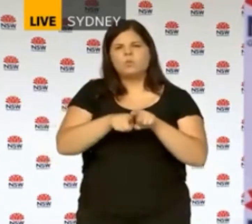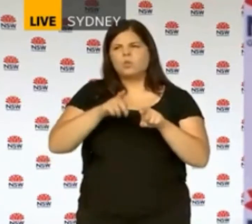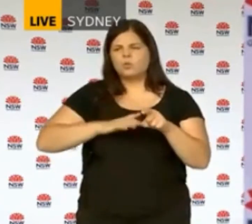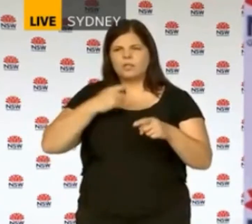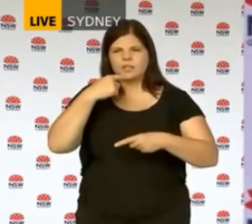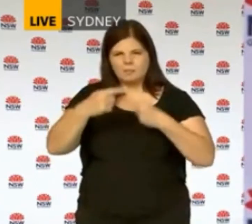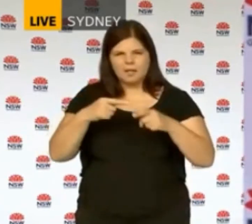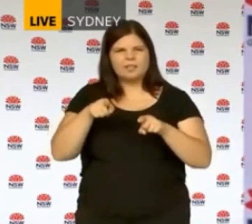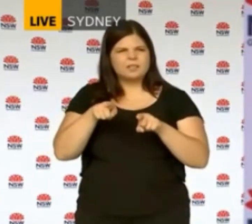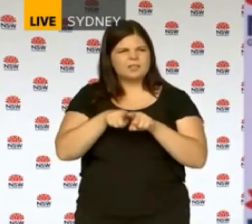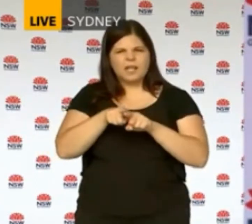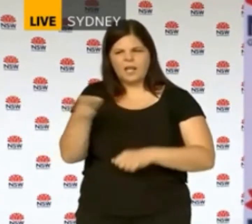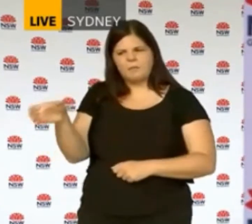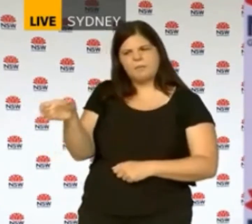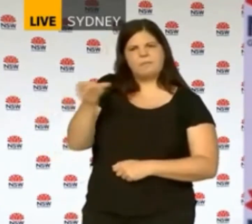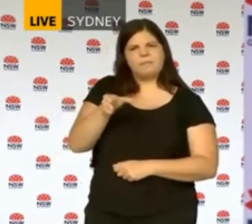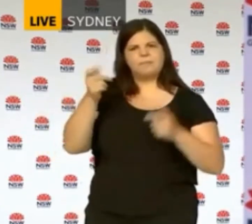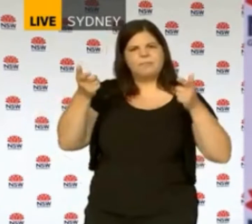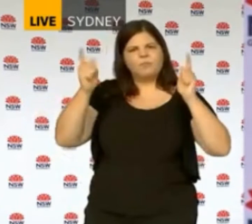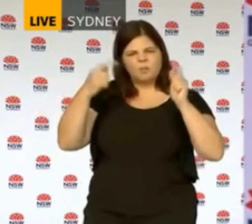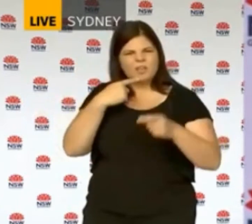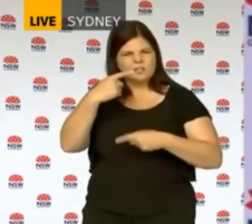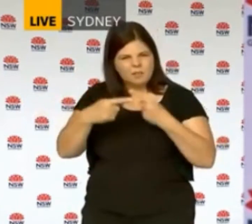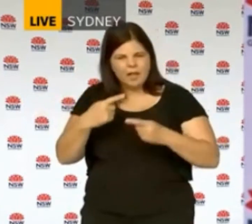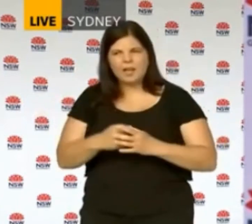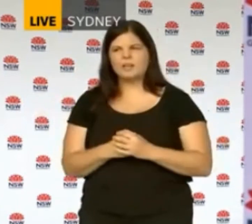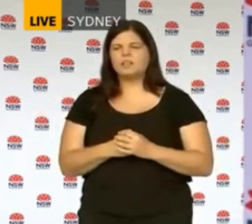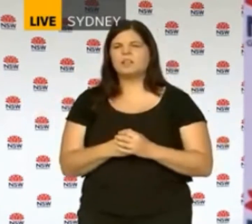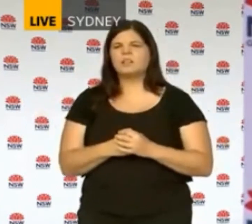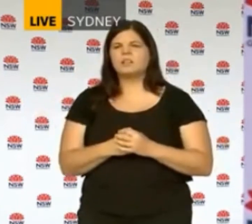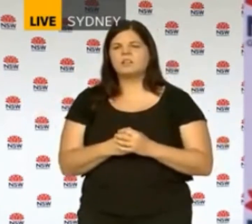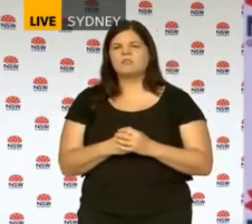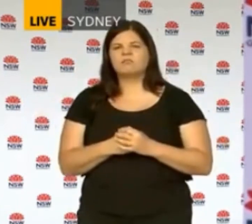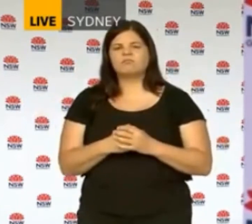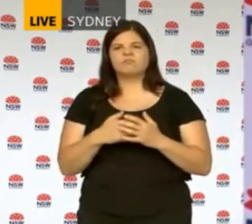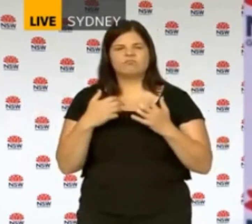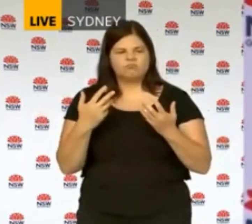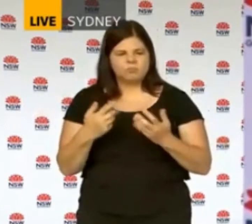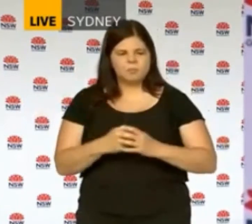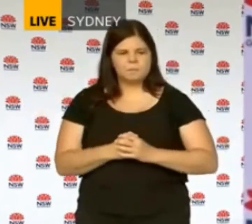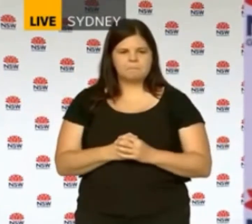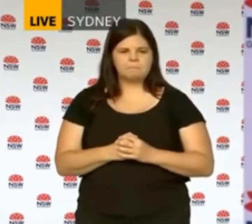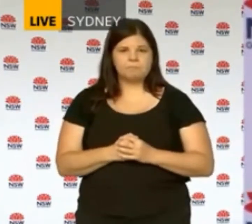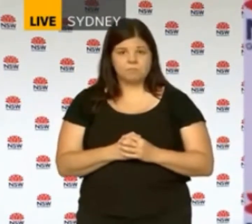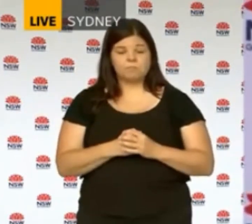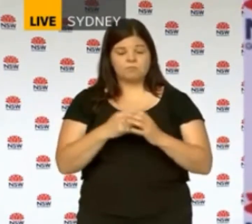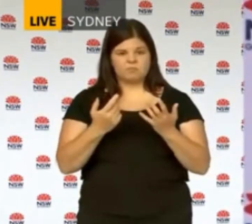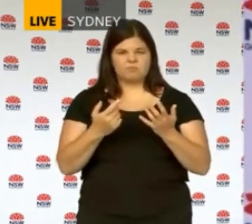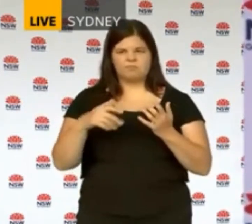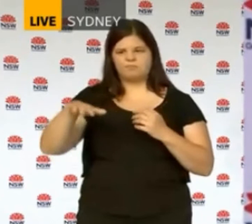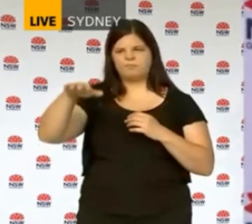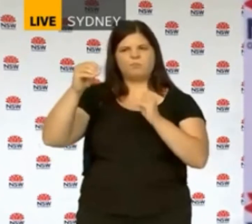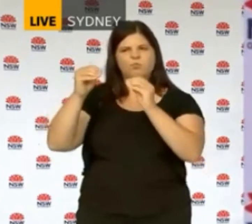that the Acting Premier gave in relation to the message for people that may have left and departed the areas